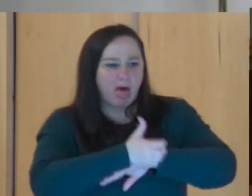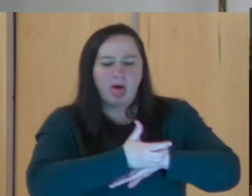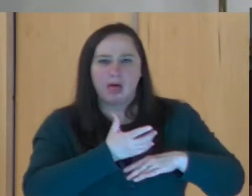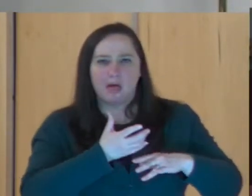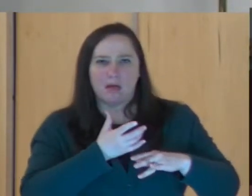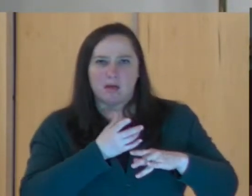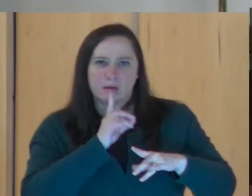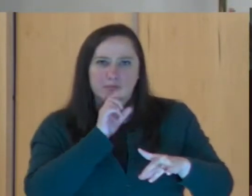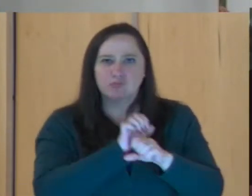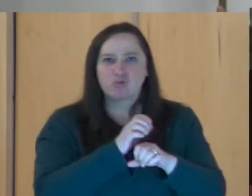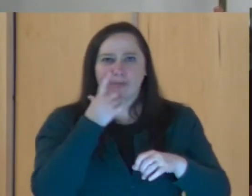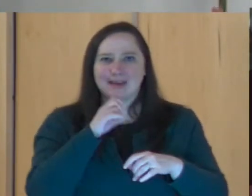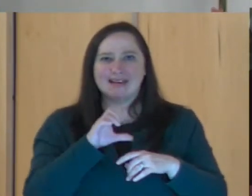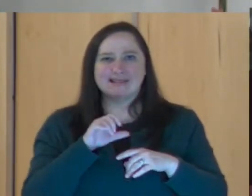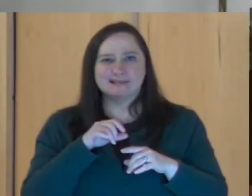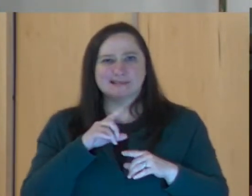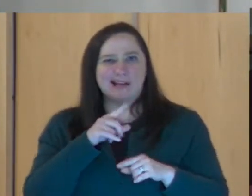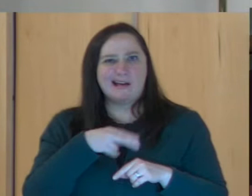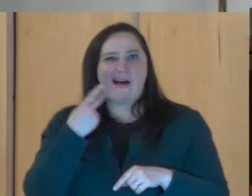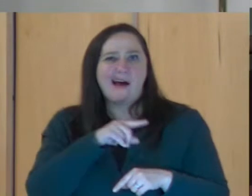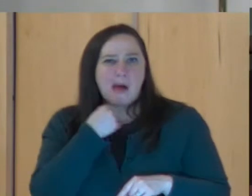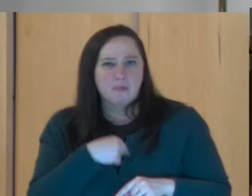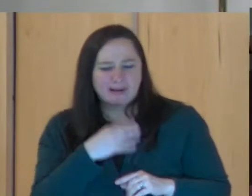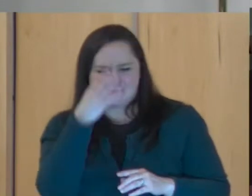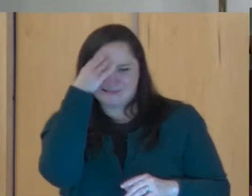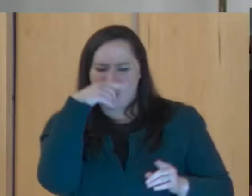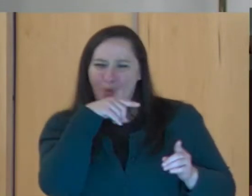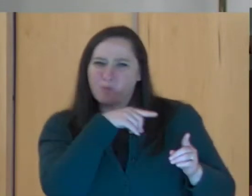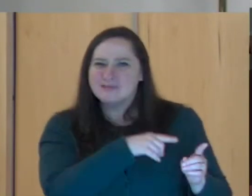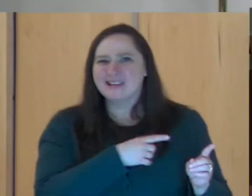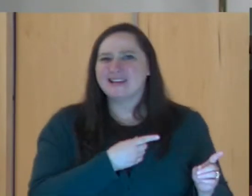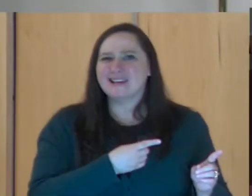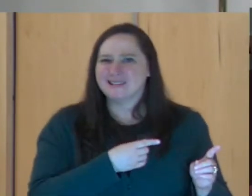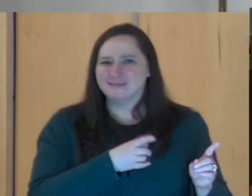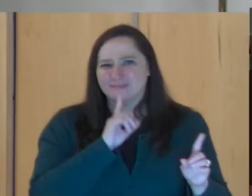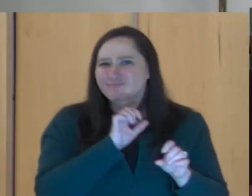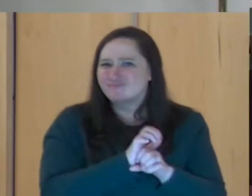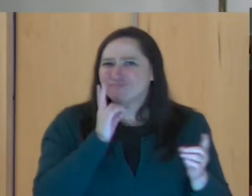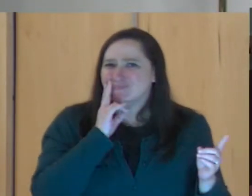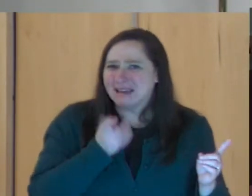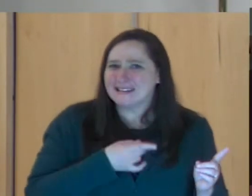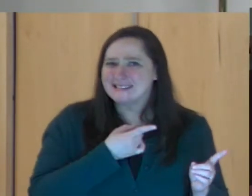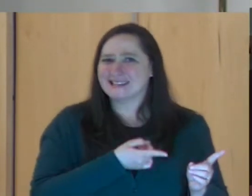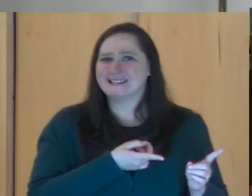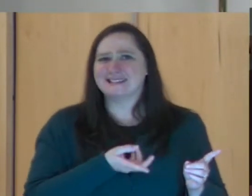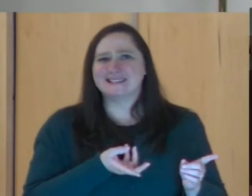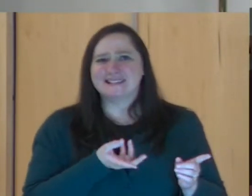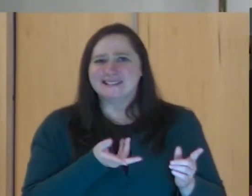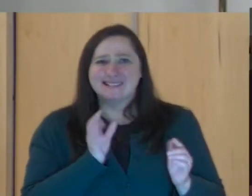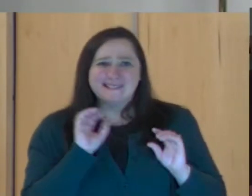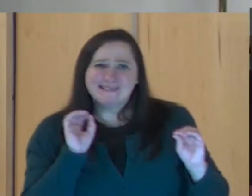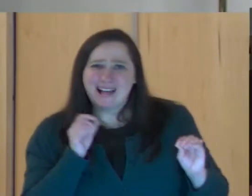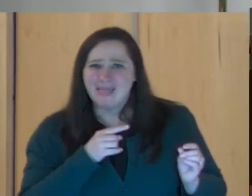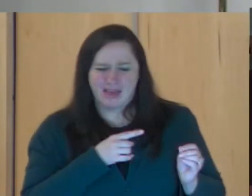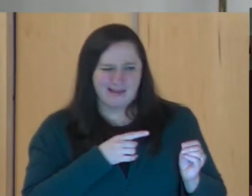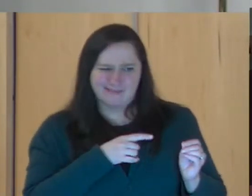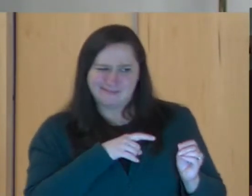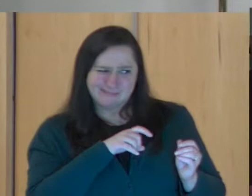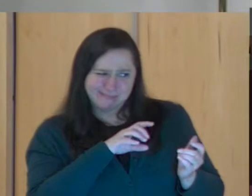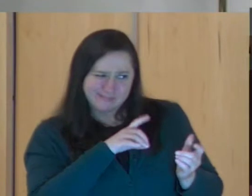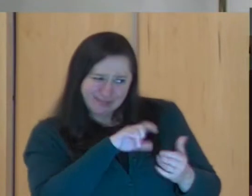because, as Caiaphas knows full well, the man that they're charging is innocent. there's nothing in him that deserves